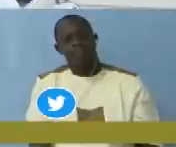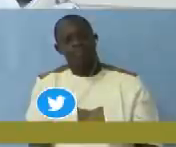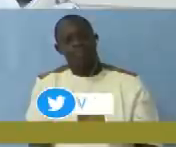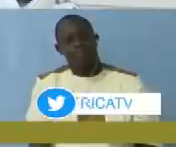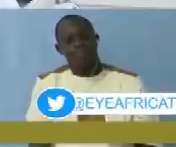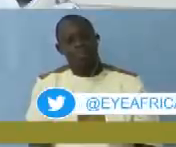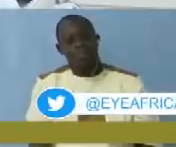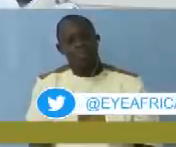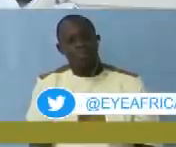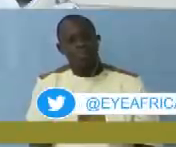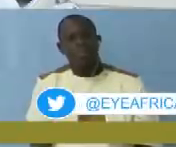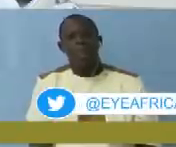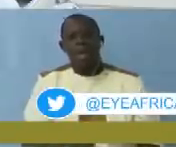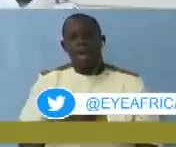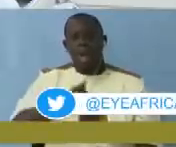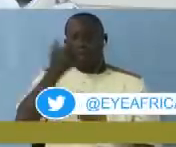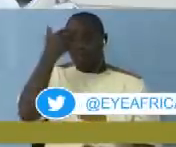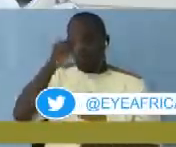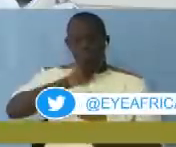best position to answer that.